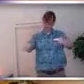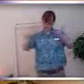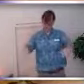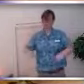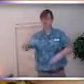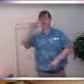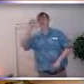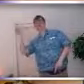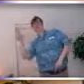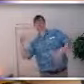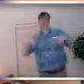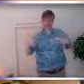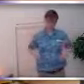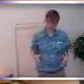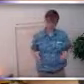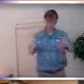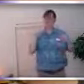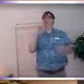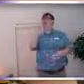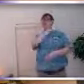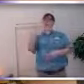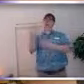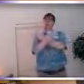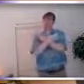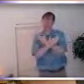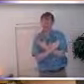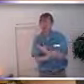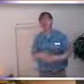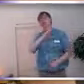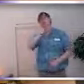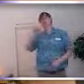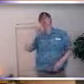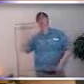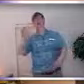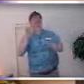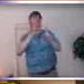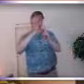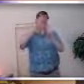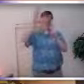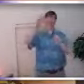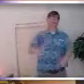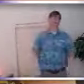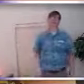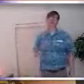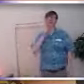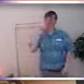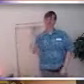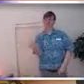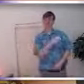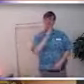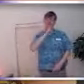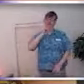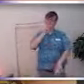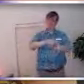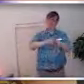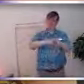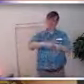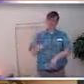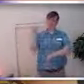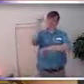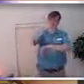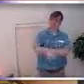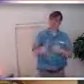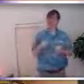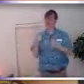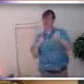duality of fear and love. And so that they know there's a choice, but oftentimes they'll override